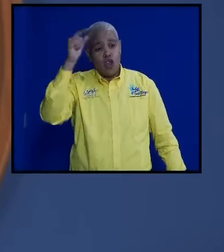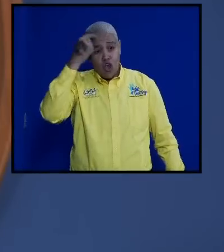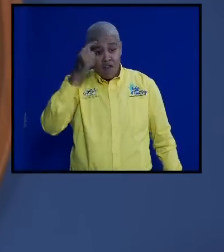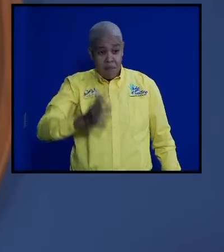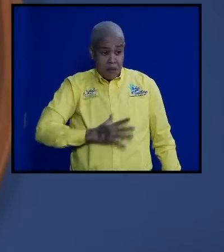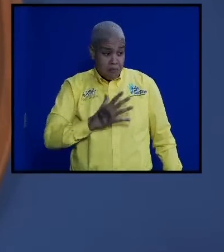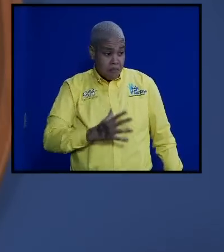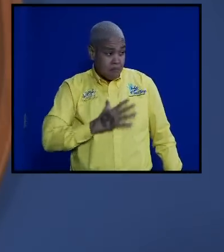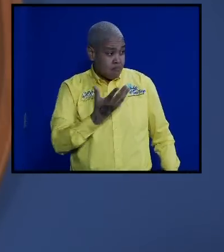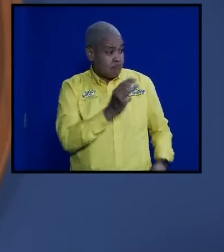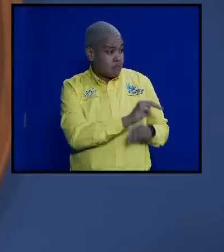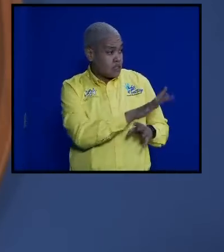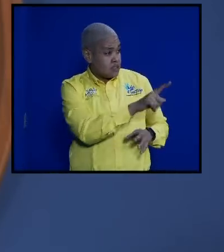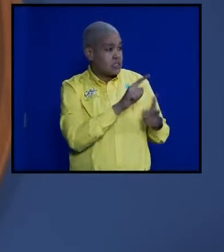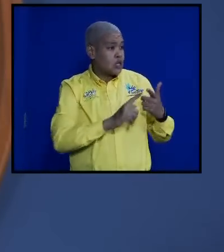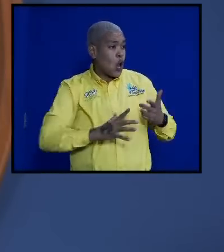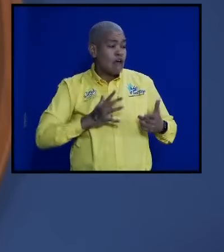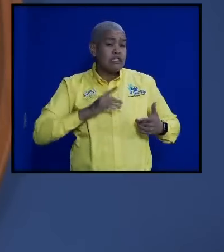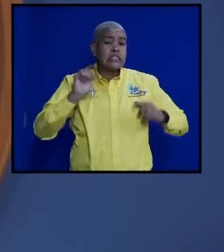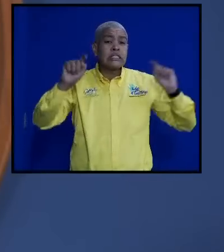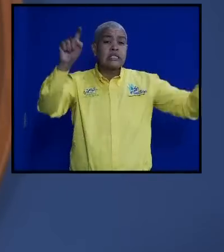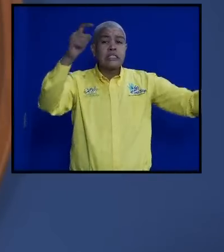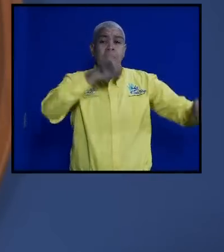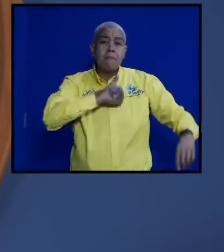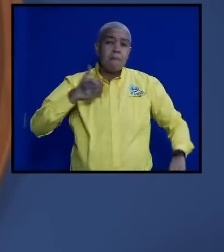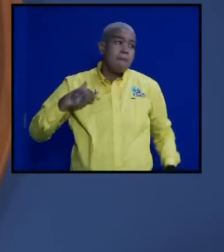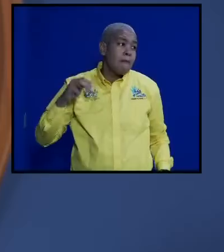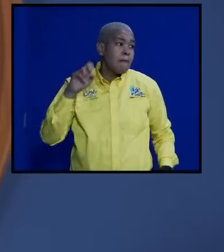officials, members of the press,